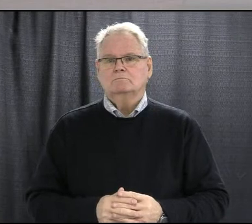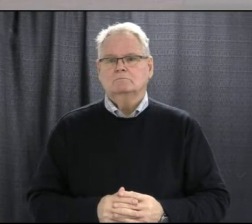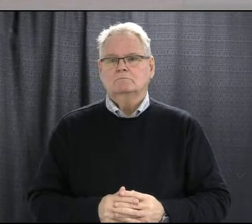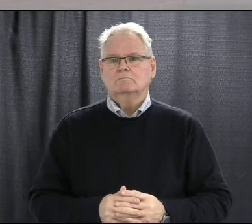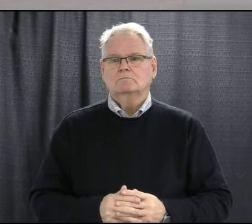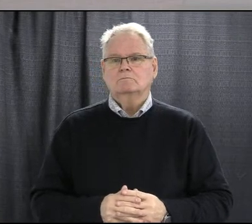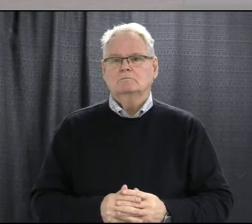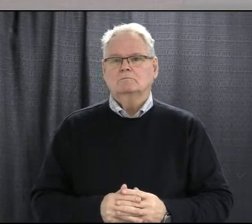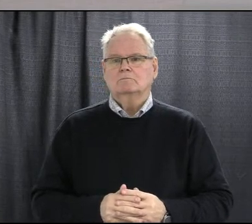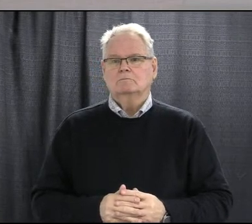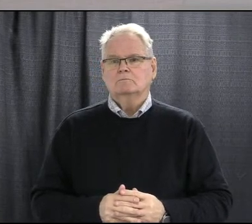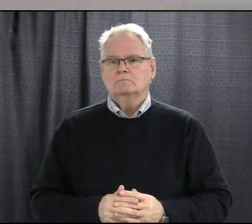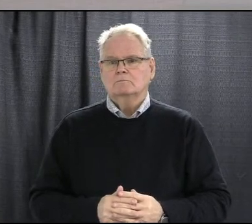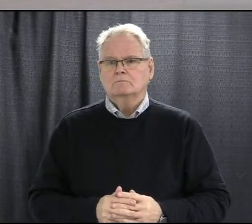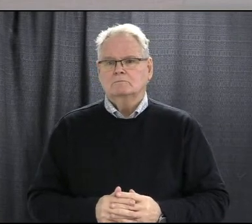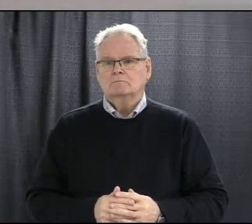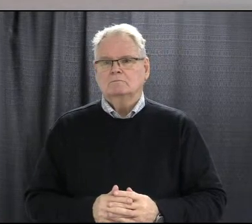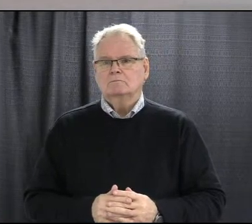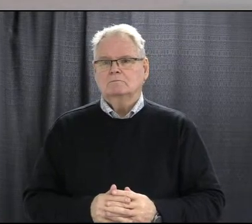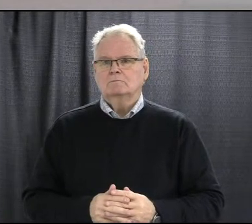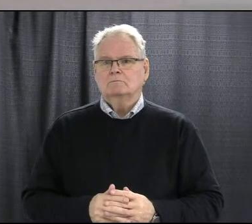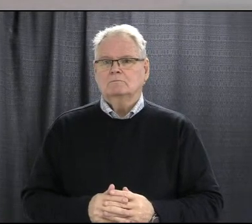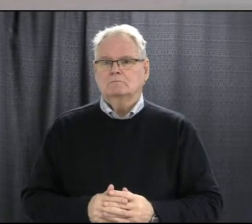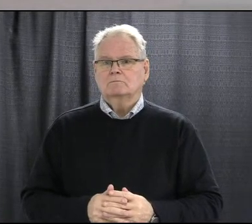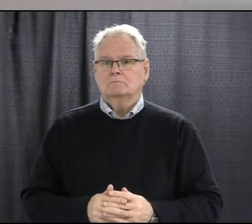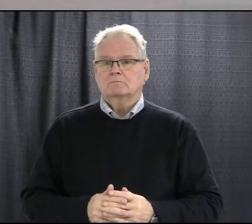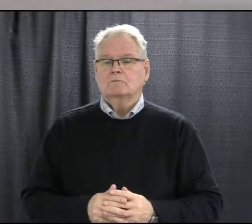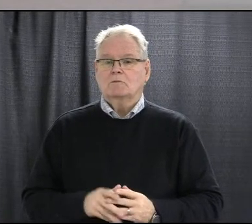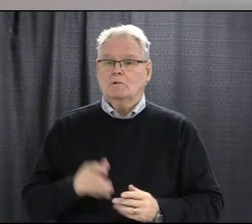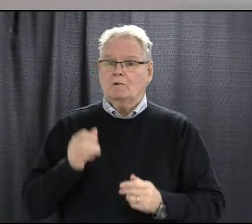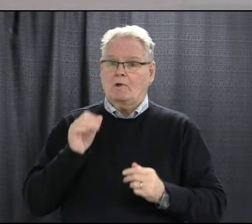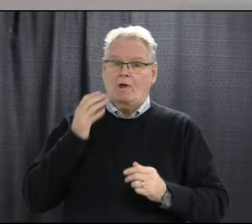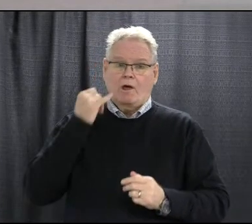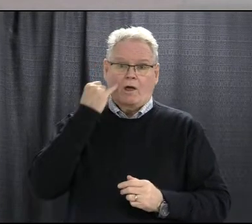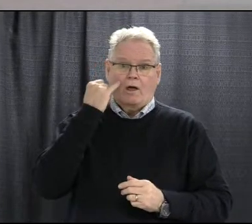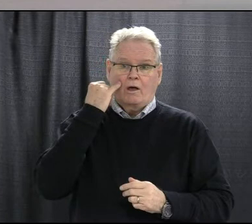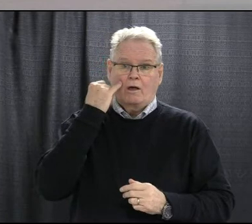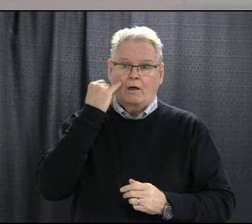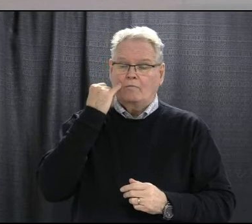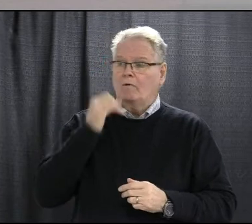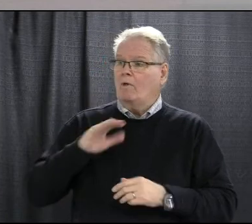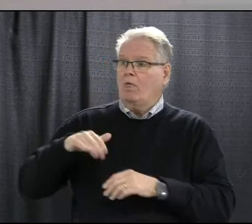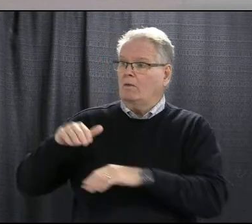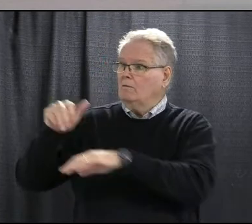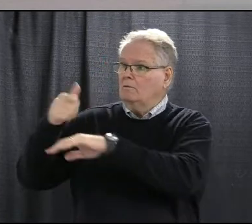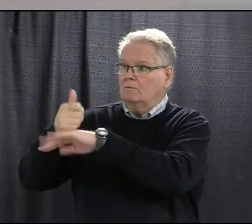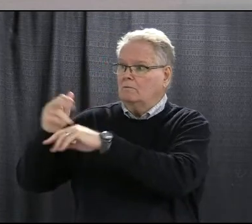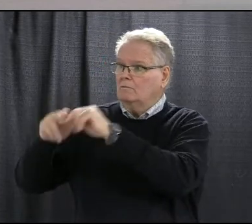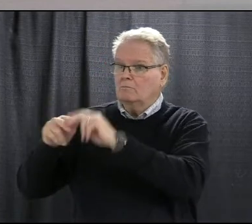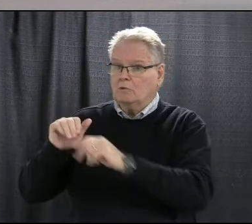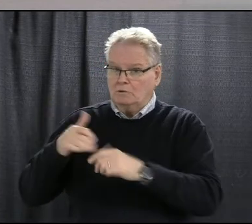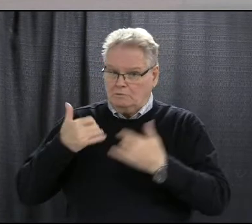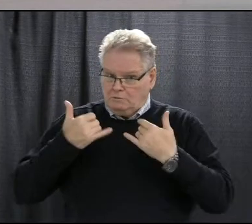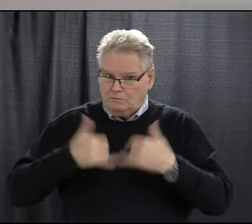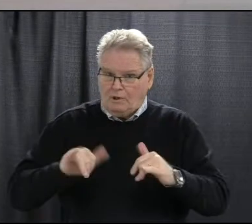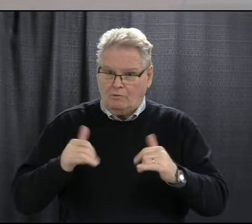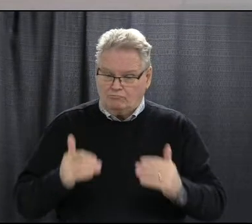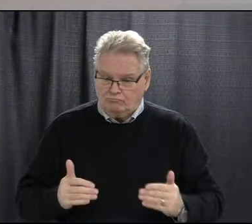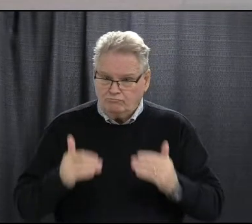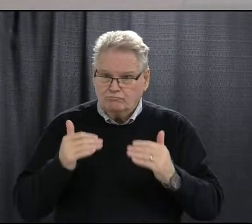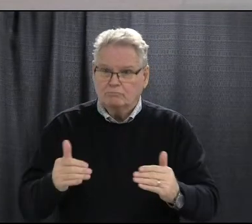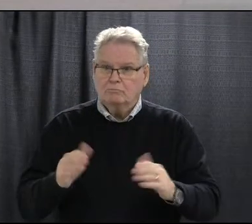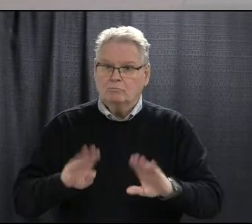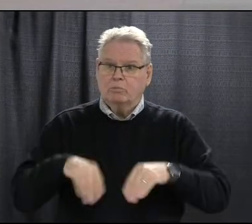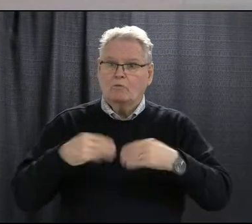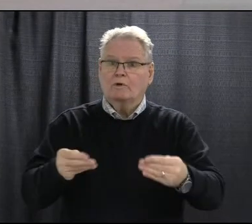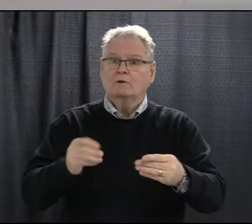understanding, best practices in caring for frail older adults. Those things in my mind are much more important than the brick and mortar kind of structure